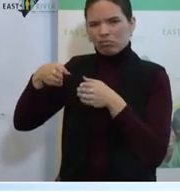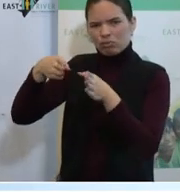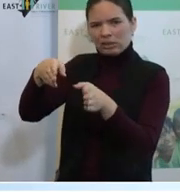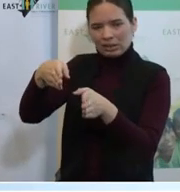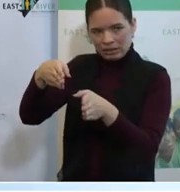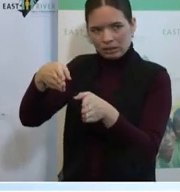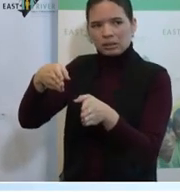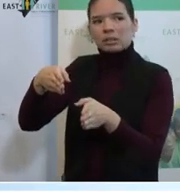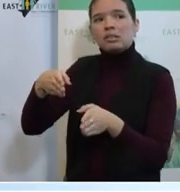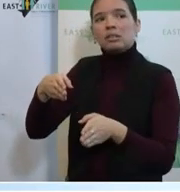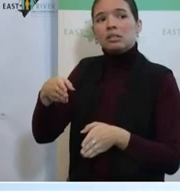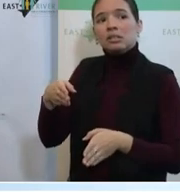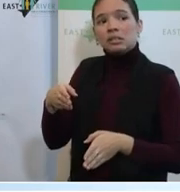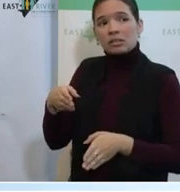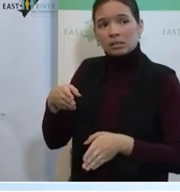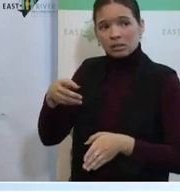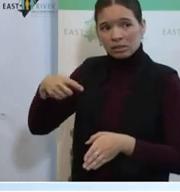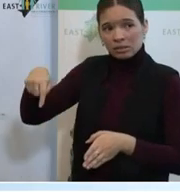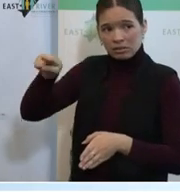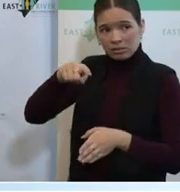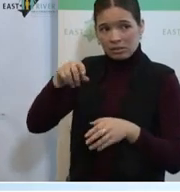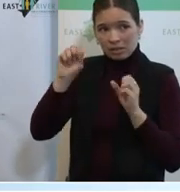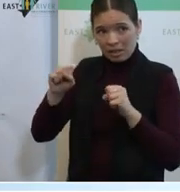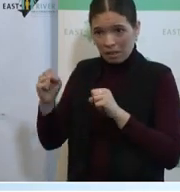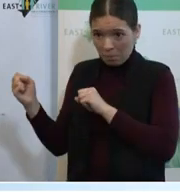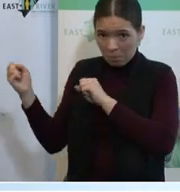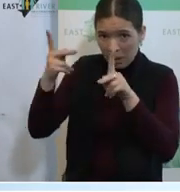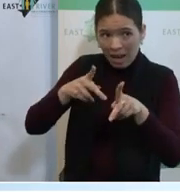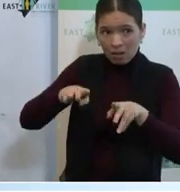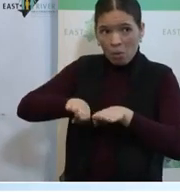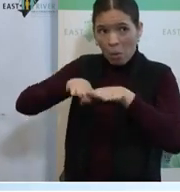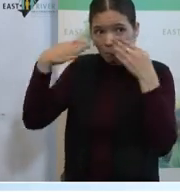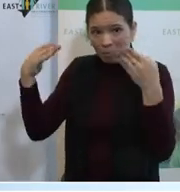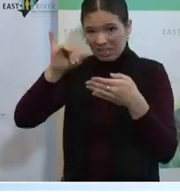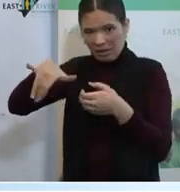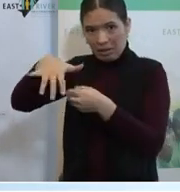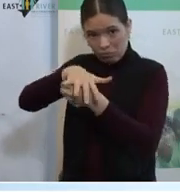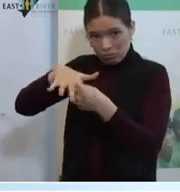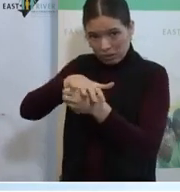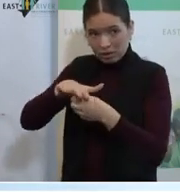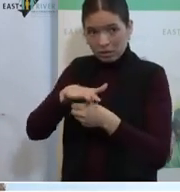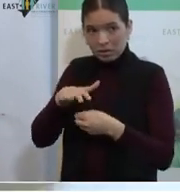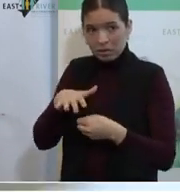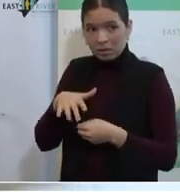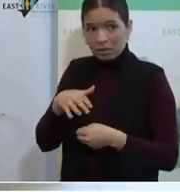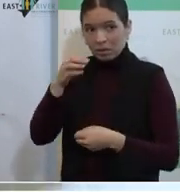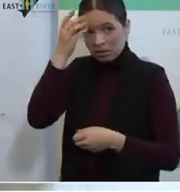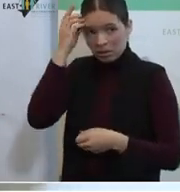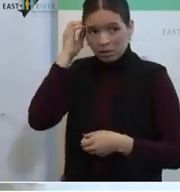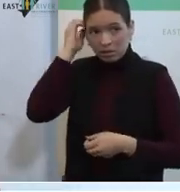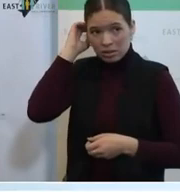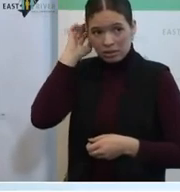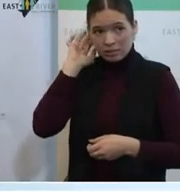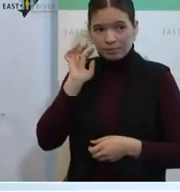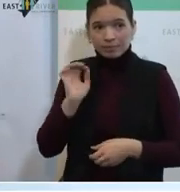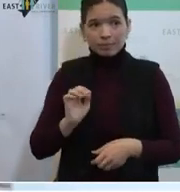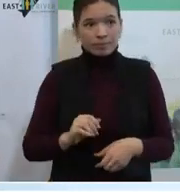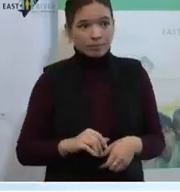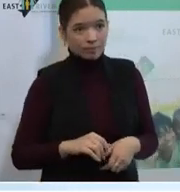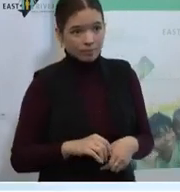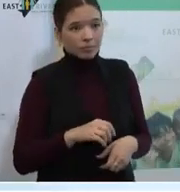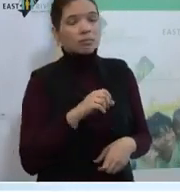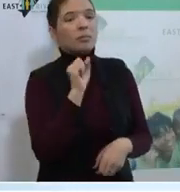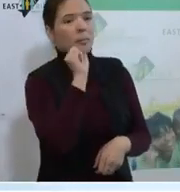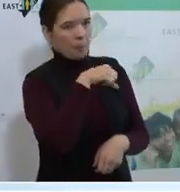back? Yes. Okay. All right. That's what now I come to a lot of the wellness centers for a course. Now everybody